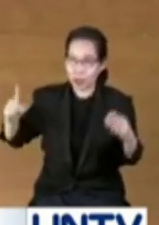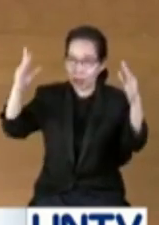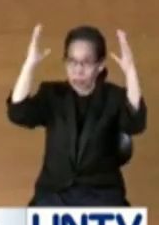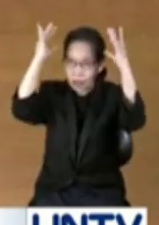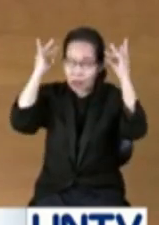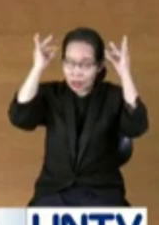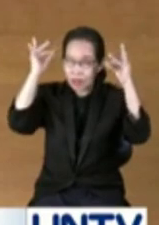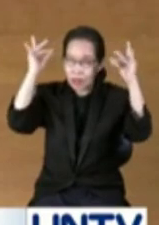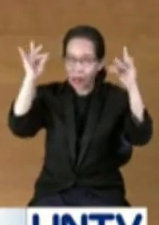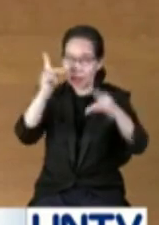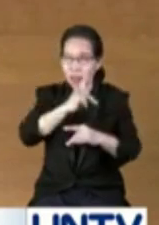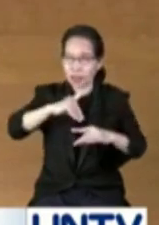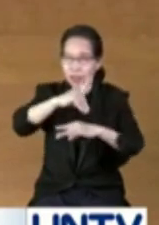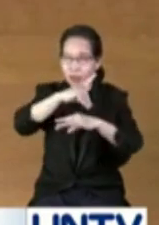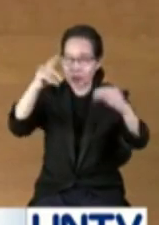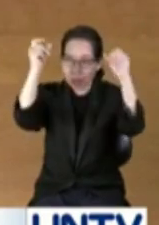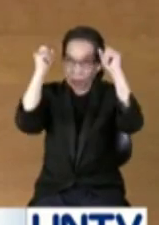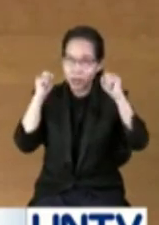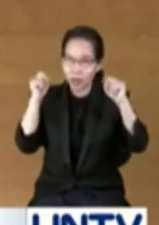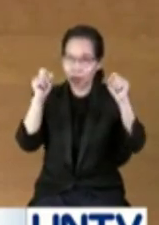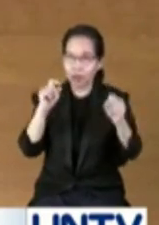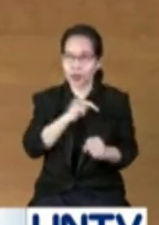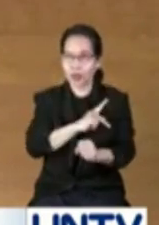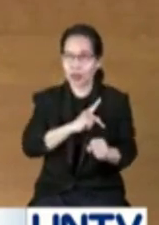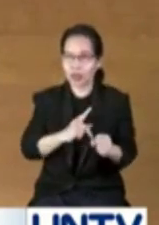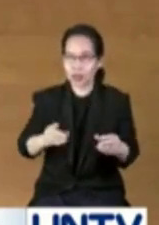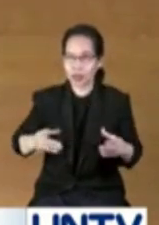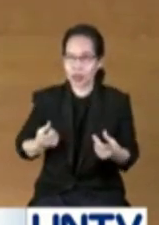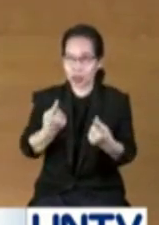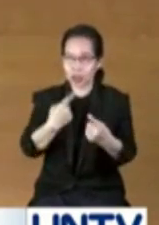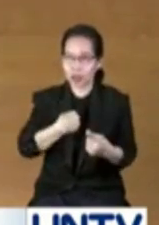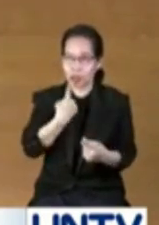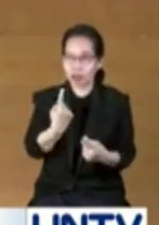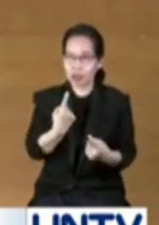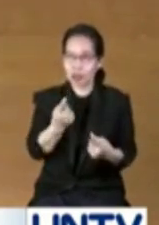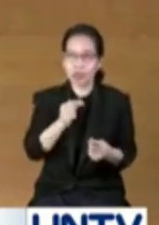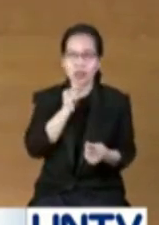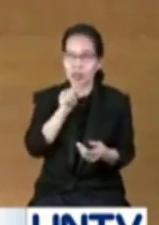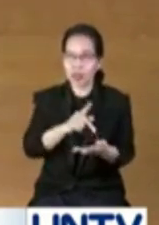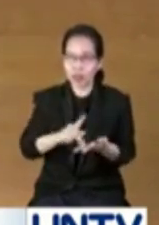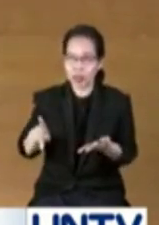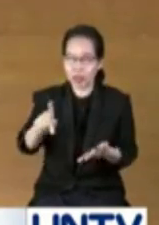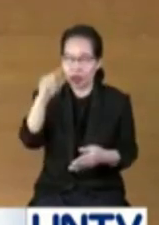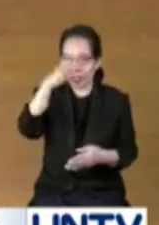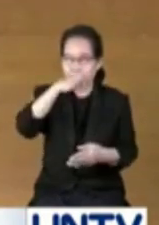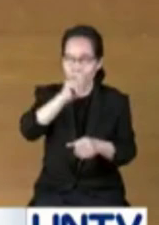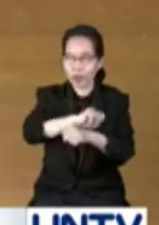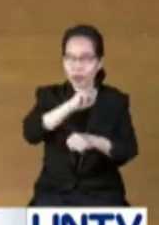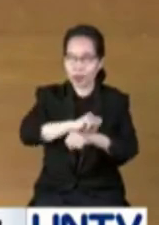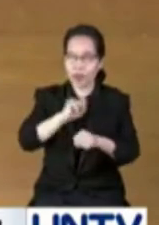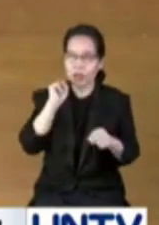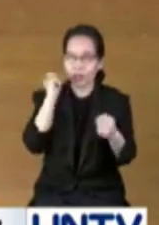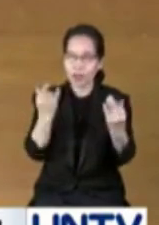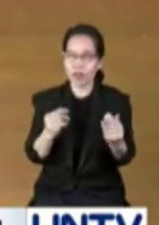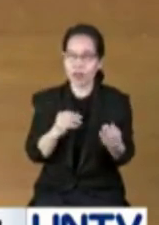himself personally committed to me that the unpaid claims of Filipino workers would now be paid.